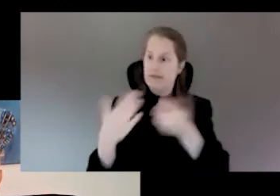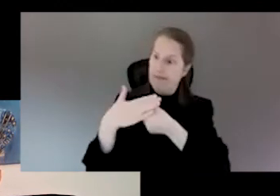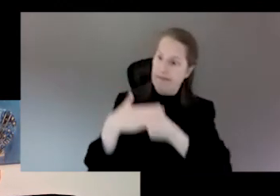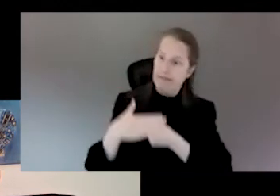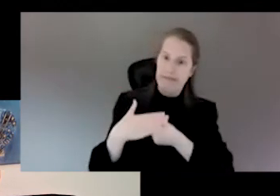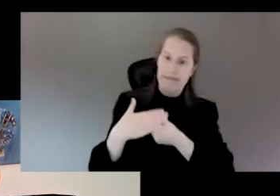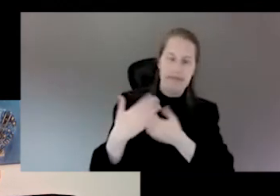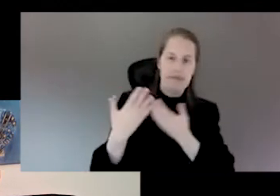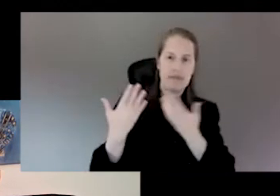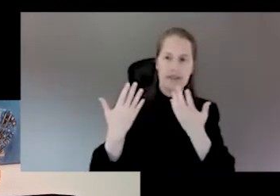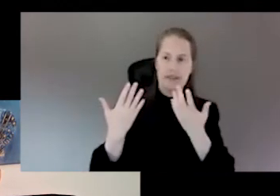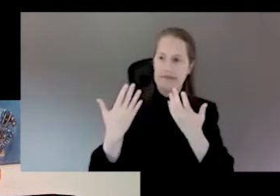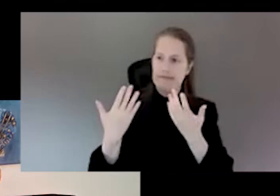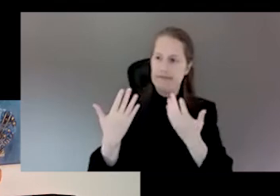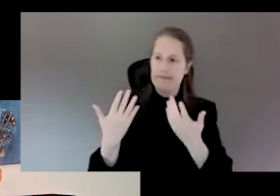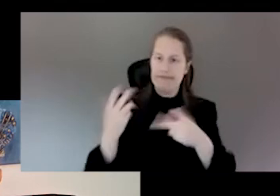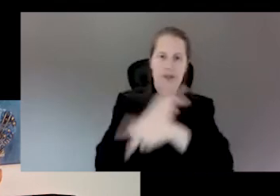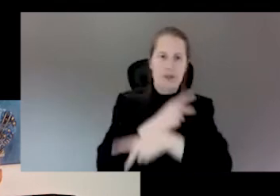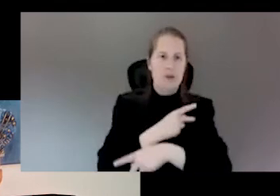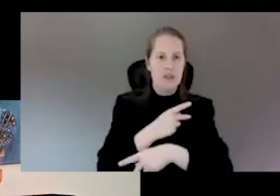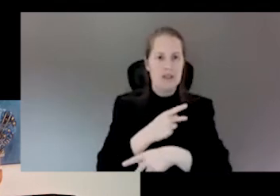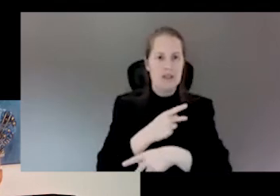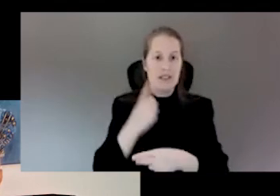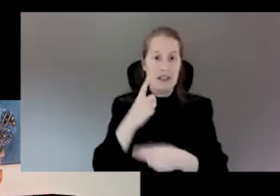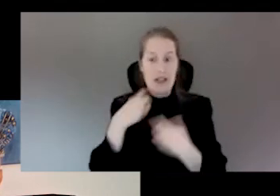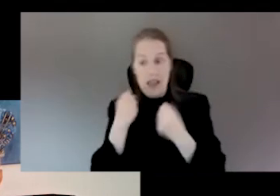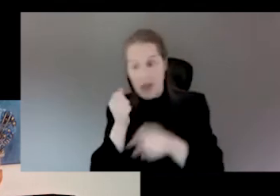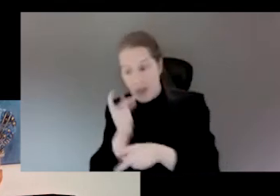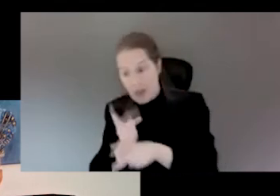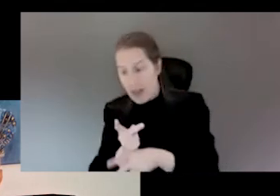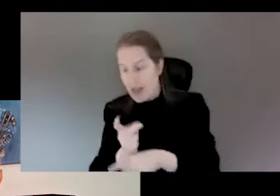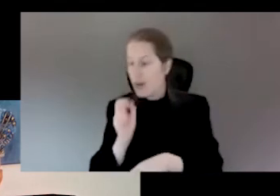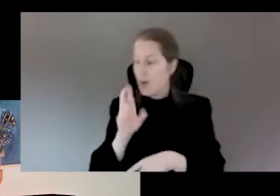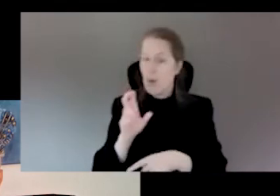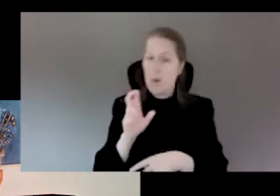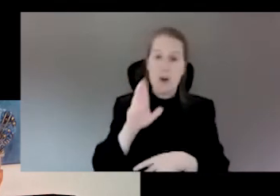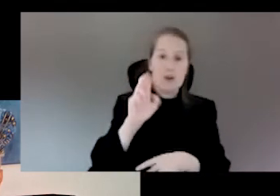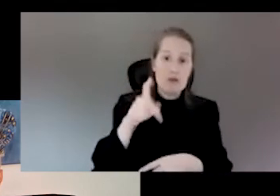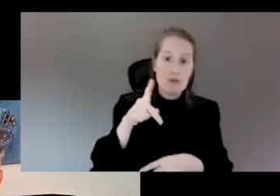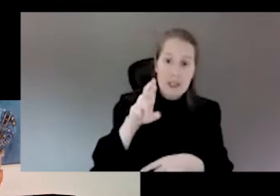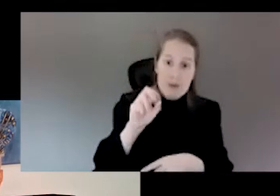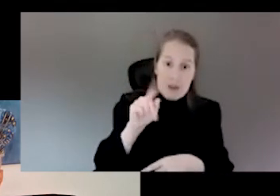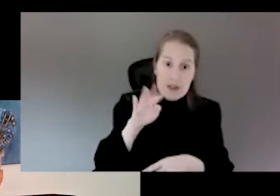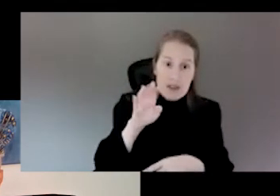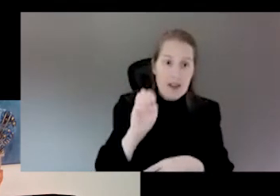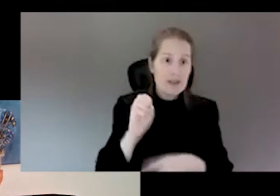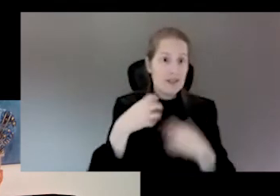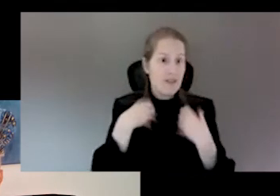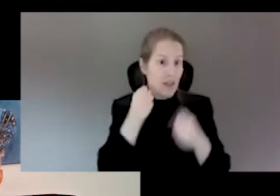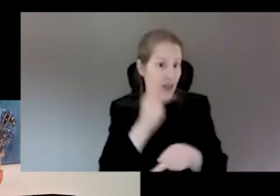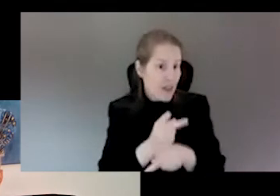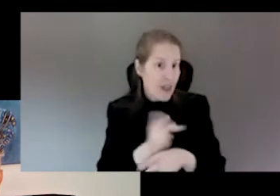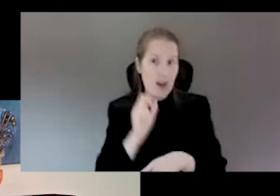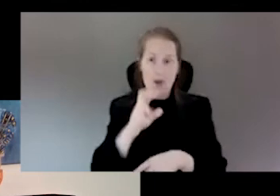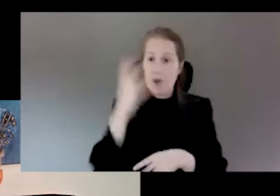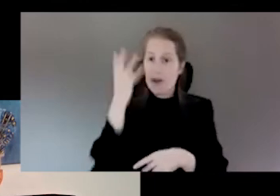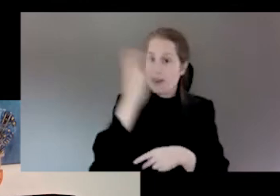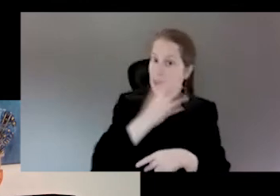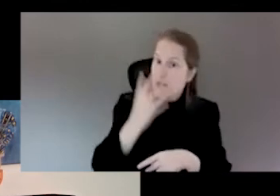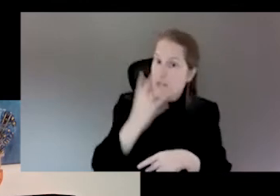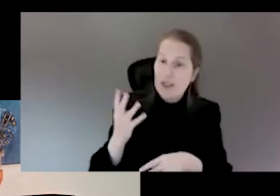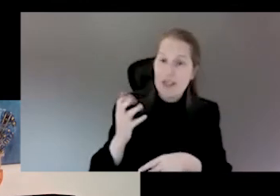working on, whether it was for healthcare, whether it was for reproductive healthcare, whether it was around immigration or